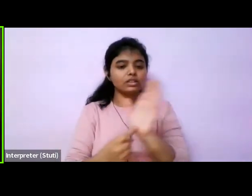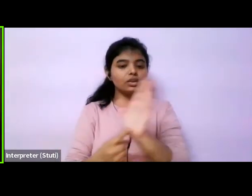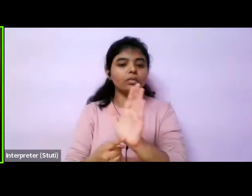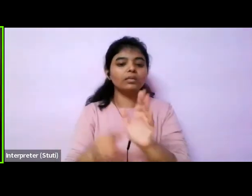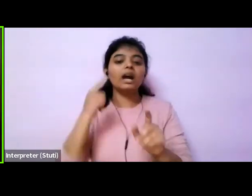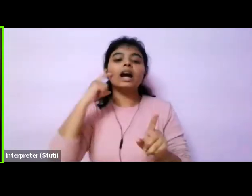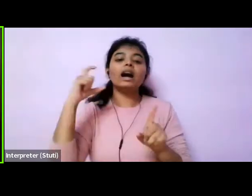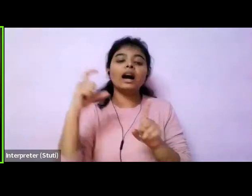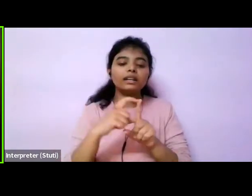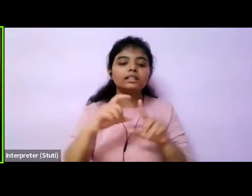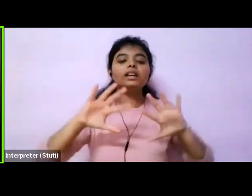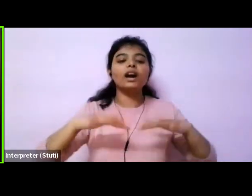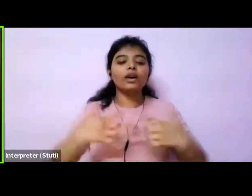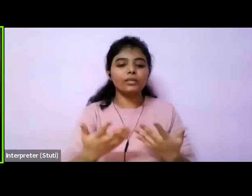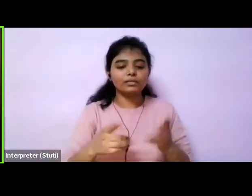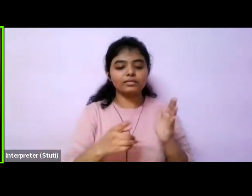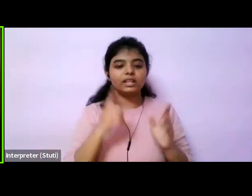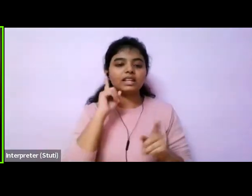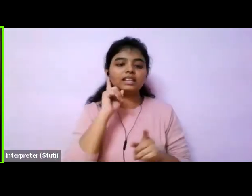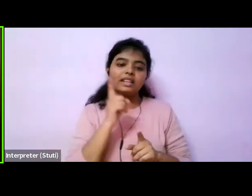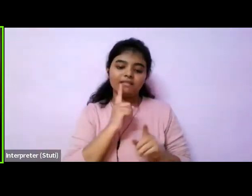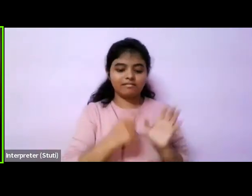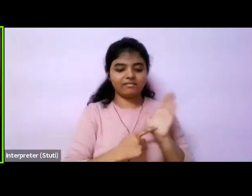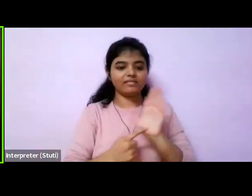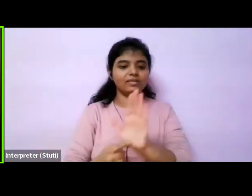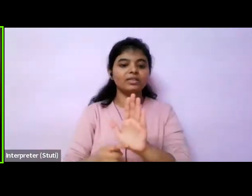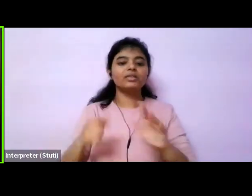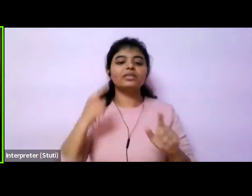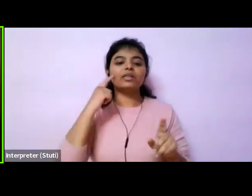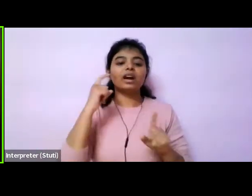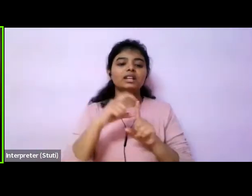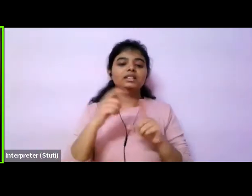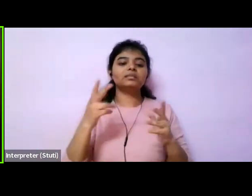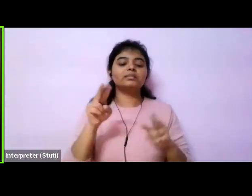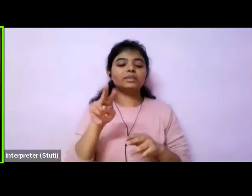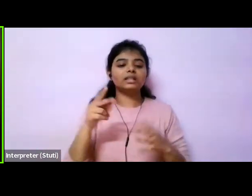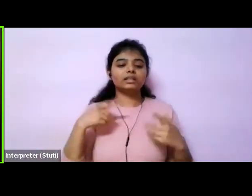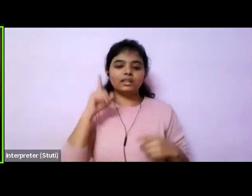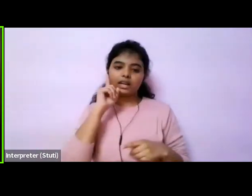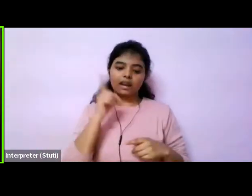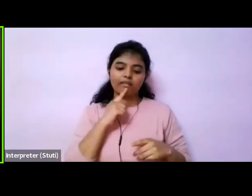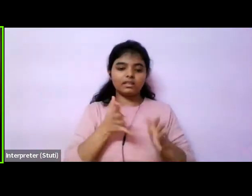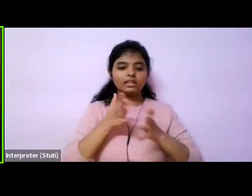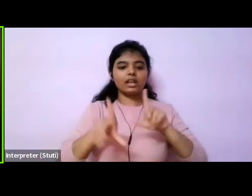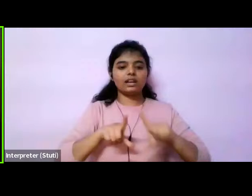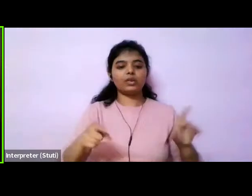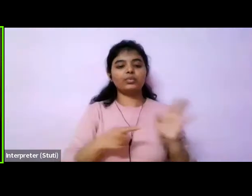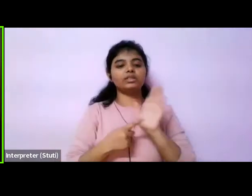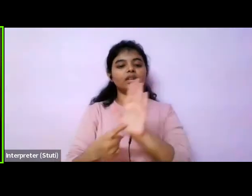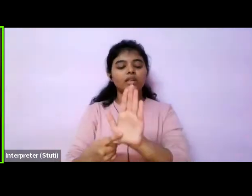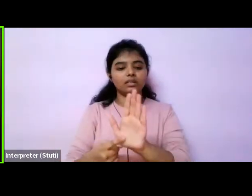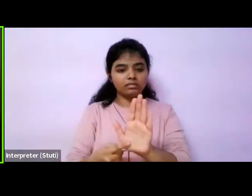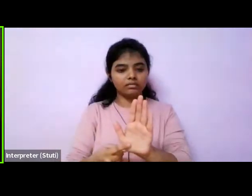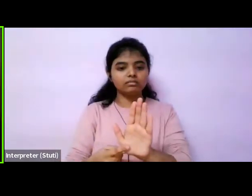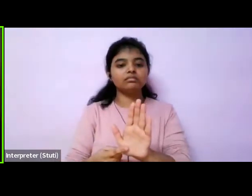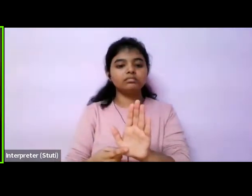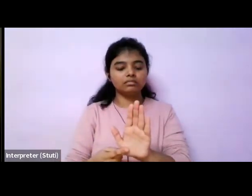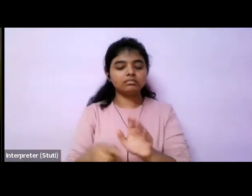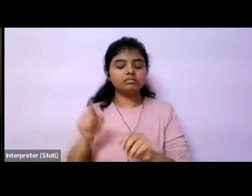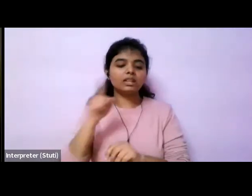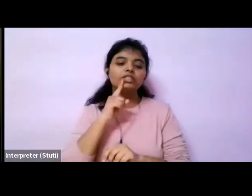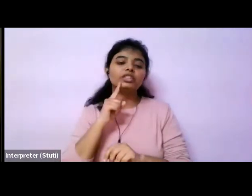Identity formation associated with deafness assumes a creative and critical reversal in Vasishta's